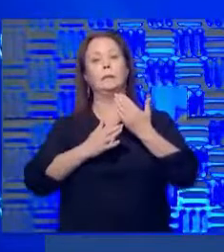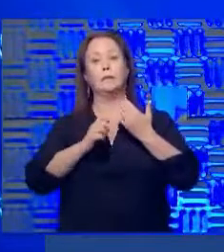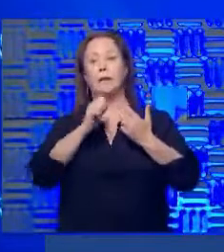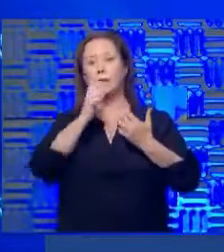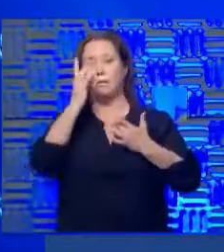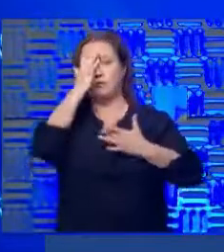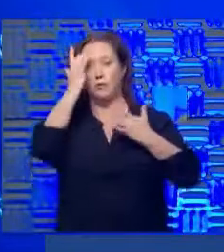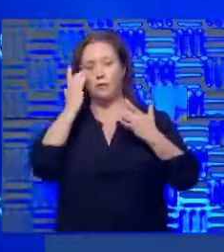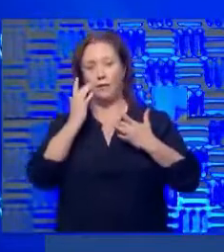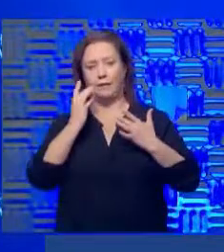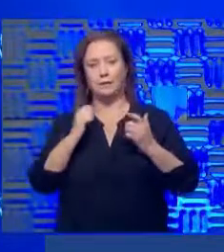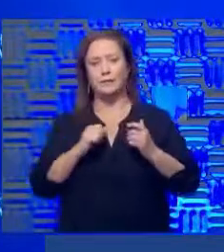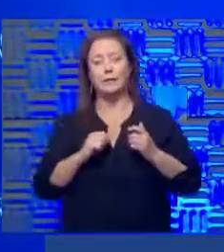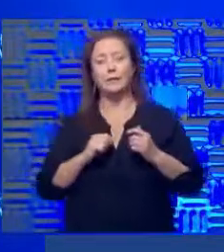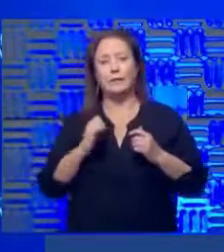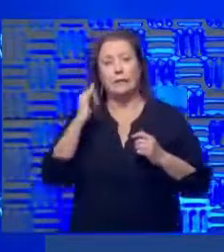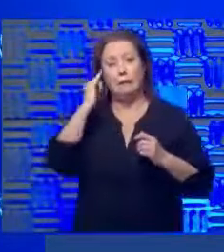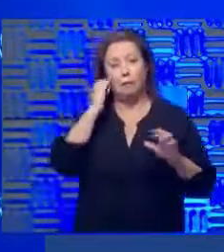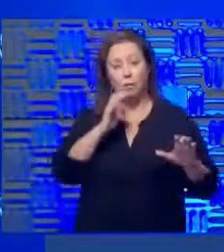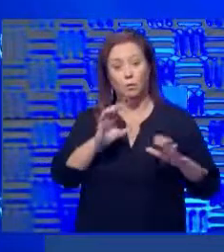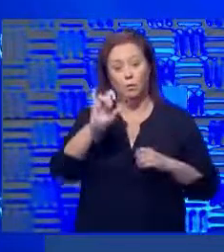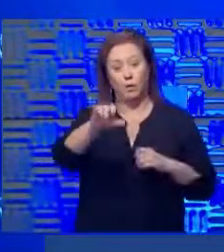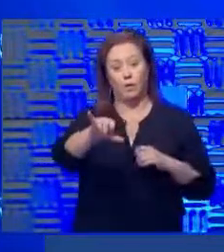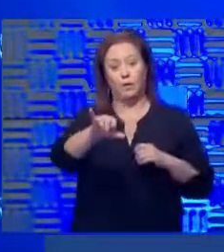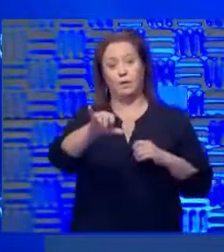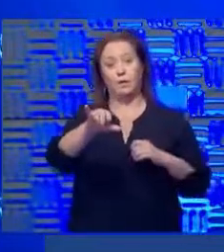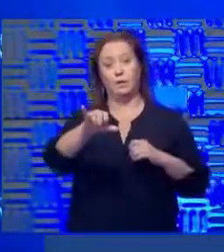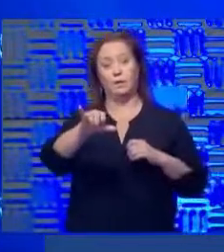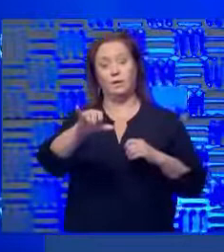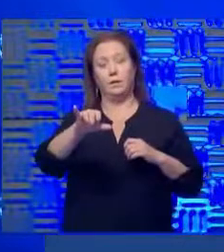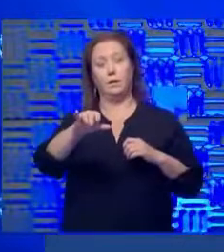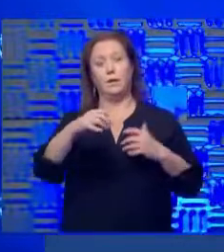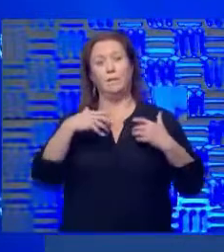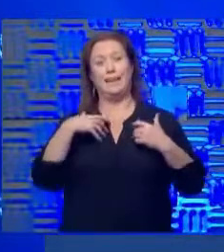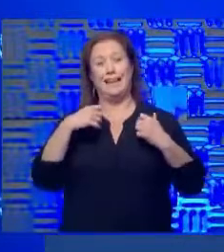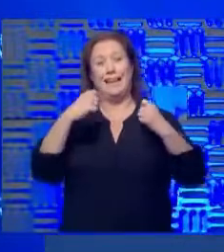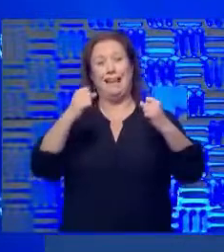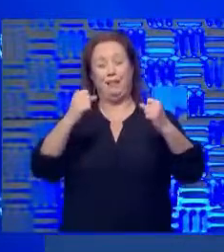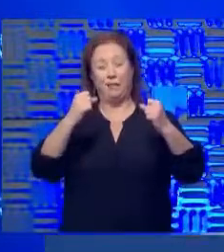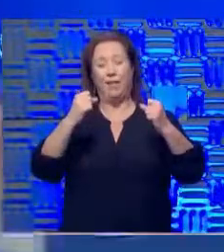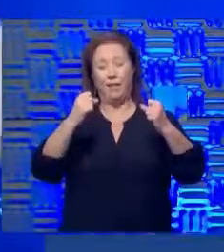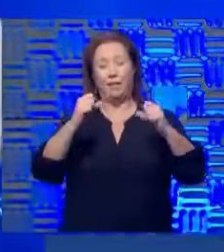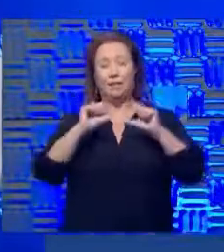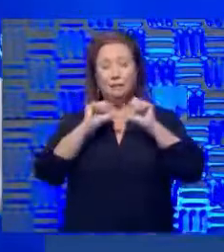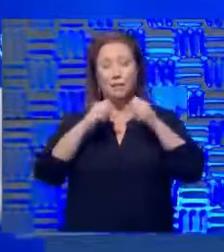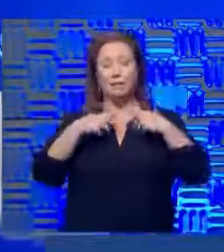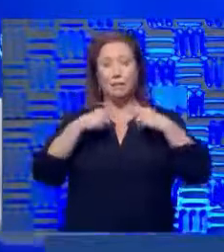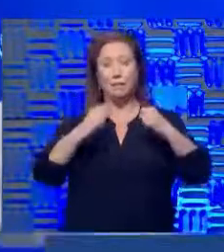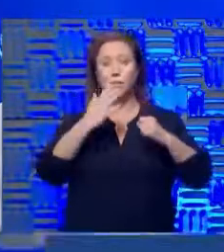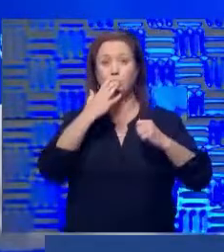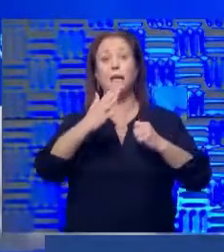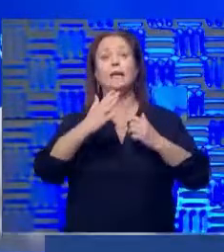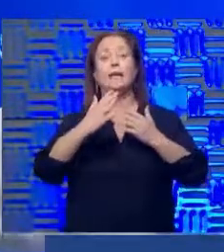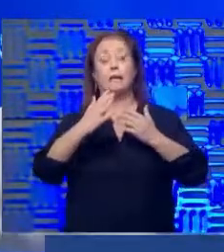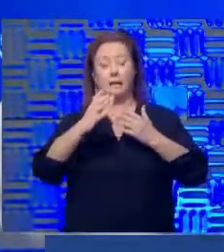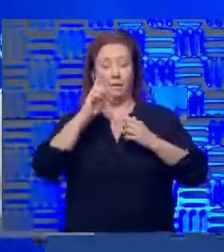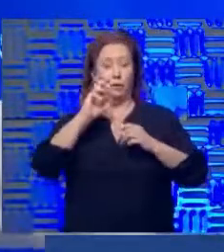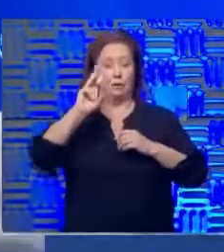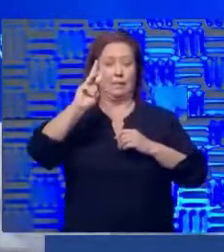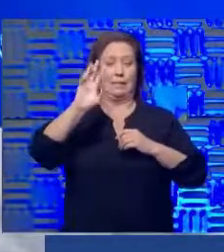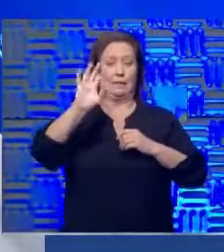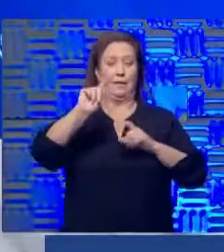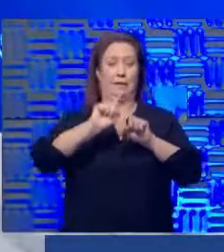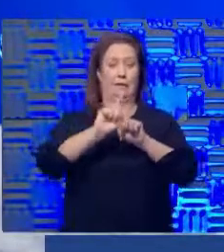touch your face. If you do those things, your chances of staying healthy are really good, even if the person 6 feet or 8 feet away from you